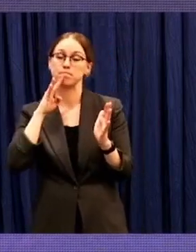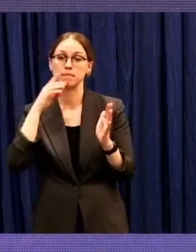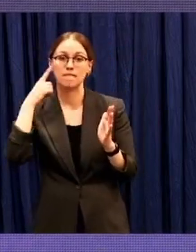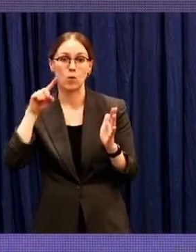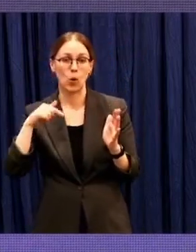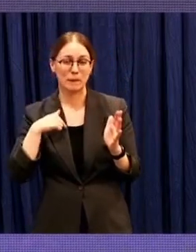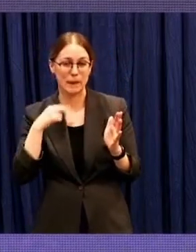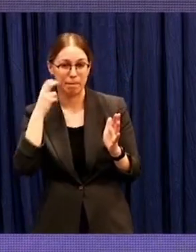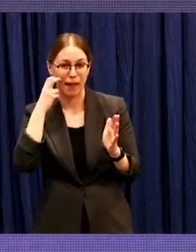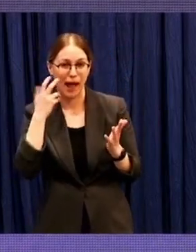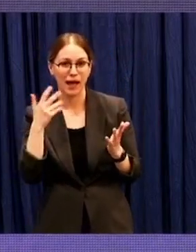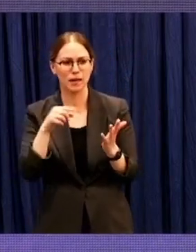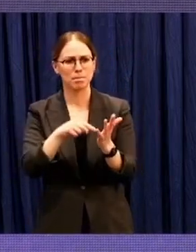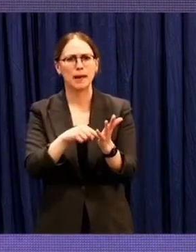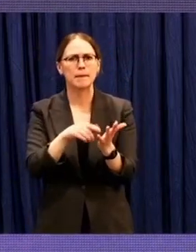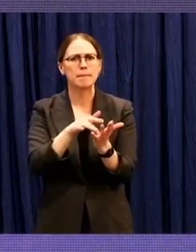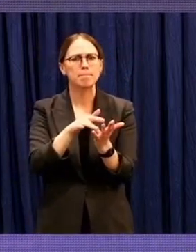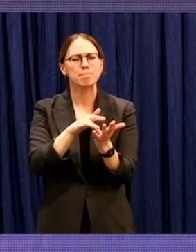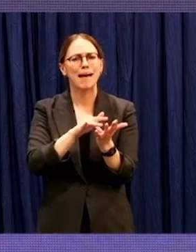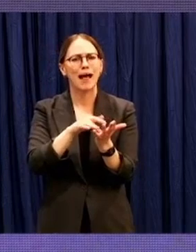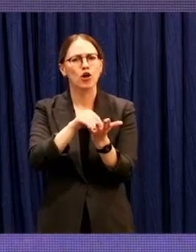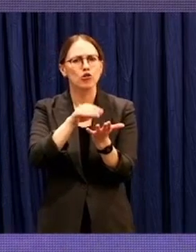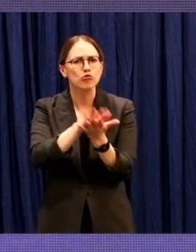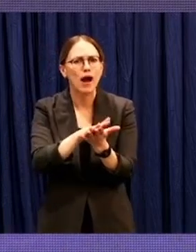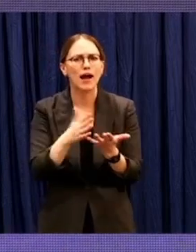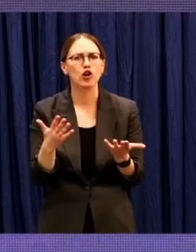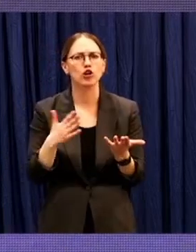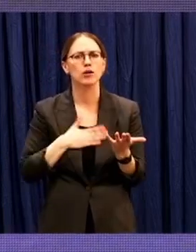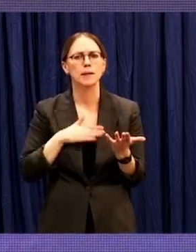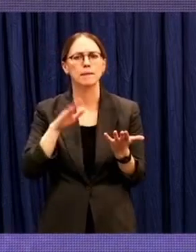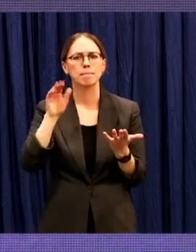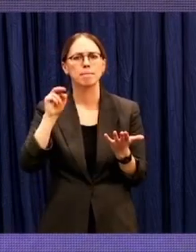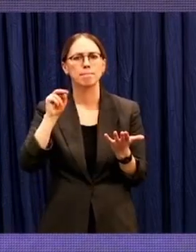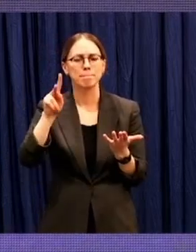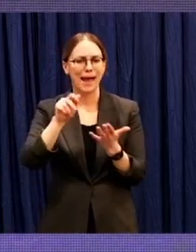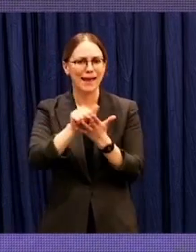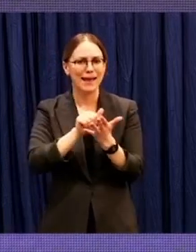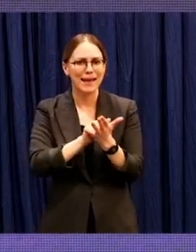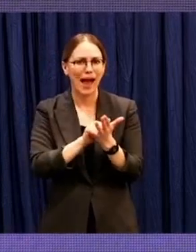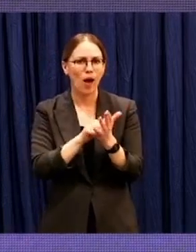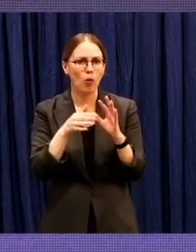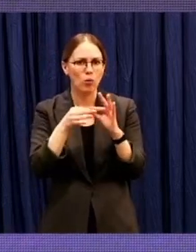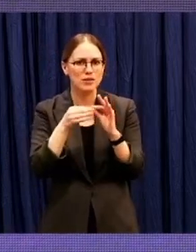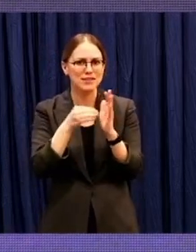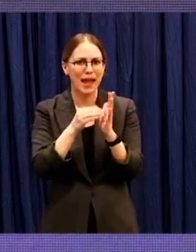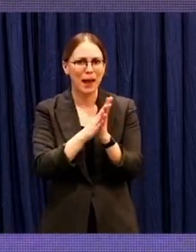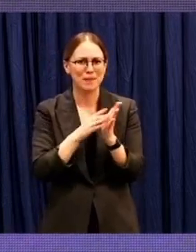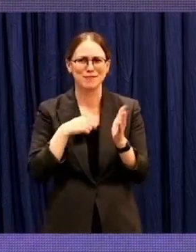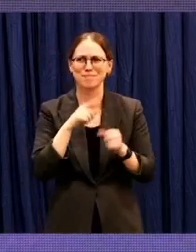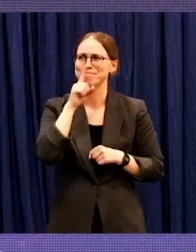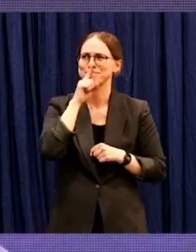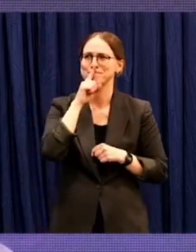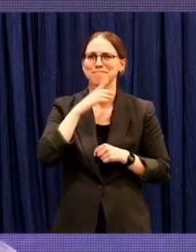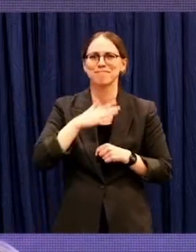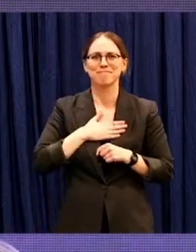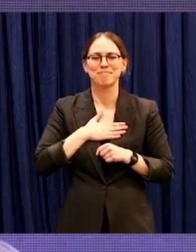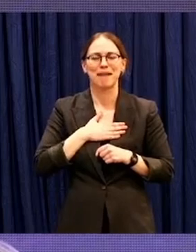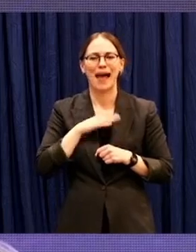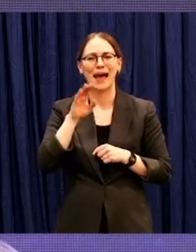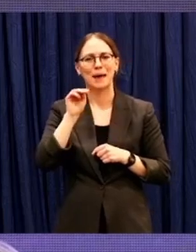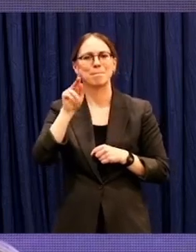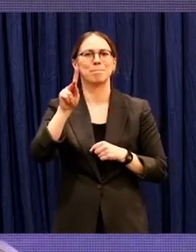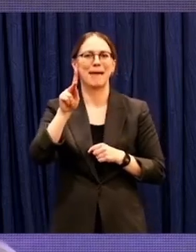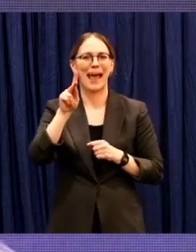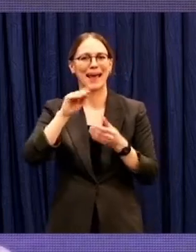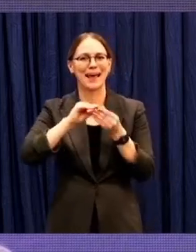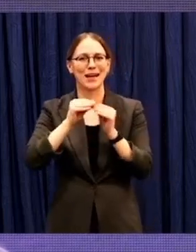mail might be a medical record. It might be my bank account statement. I don't want my bank account number in the cloud where